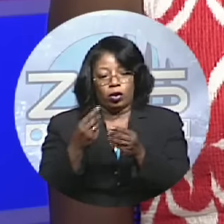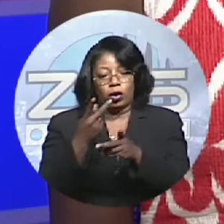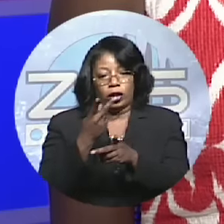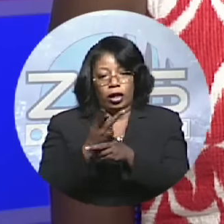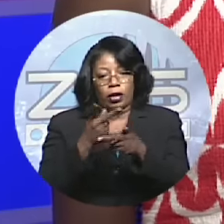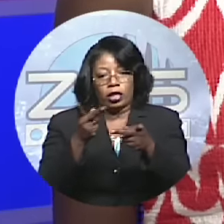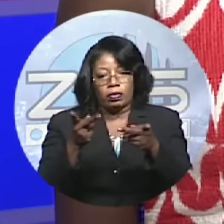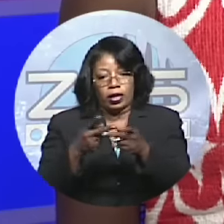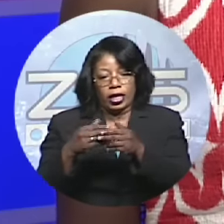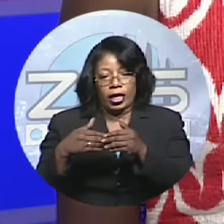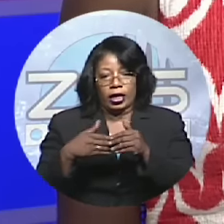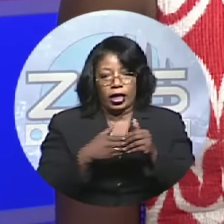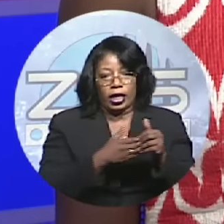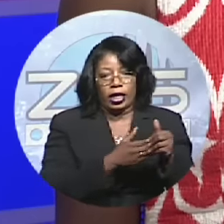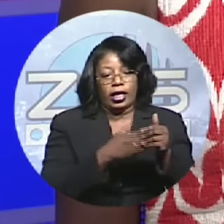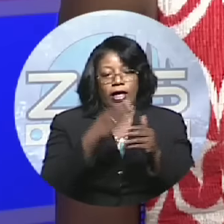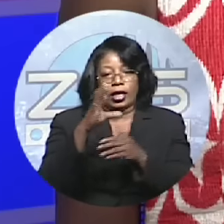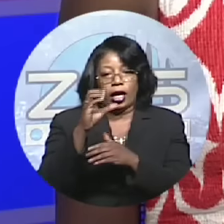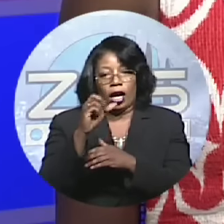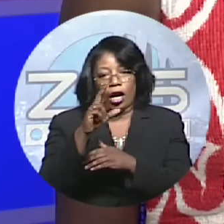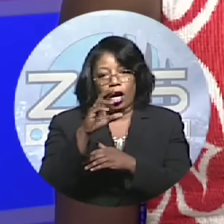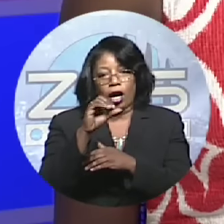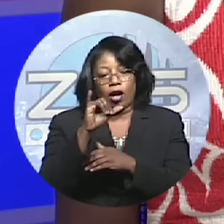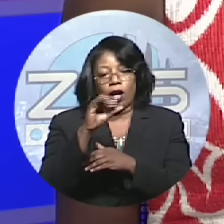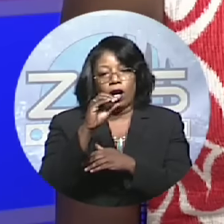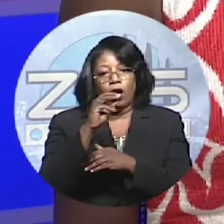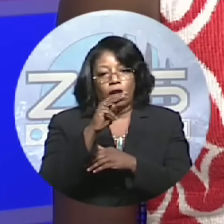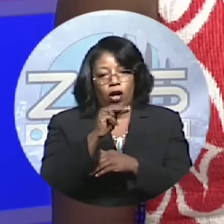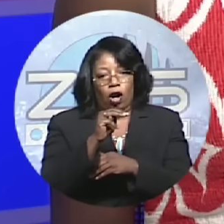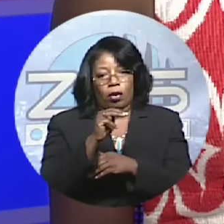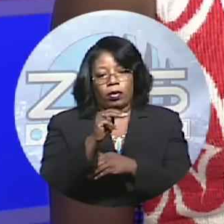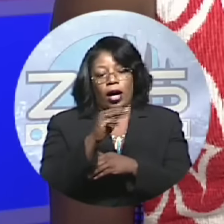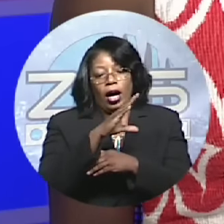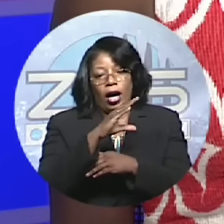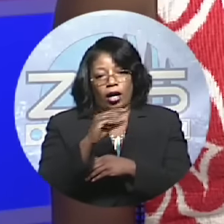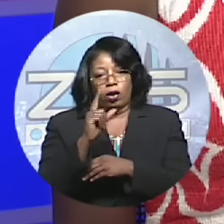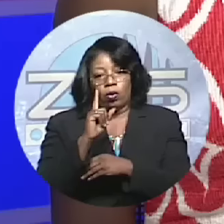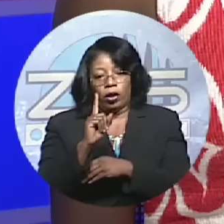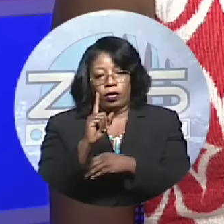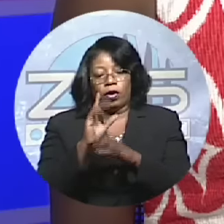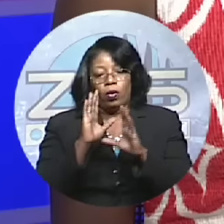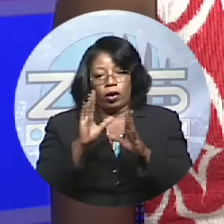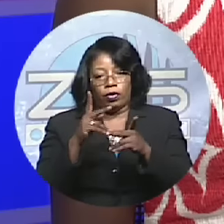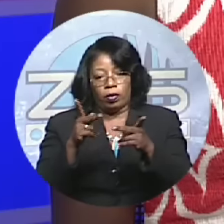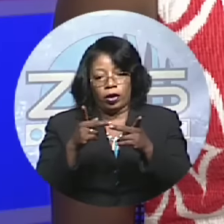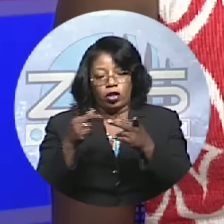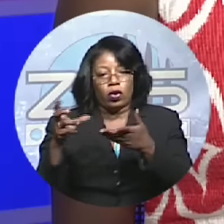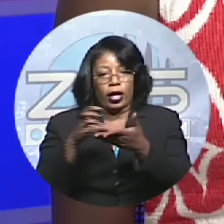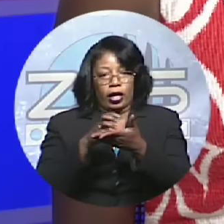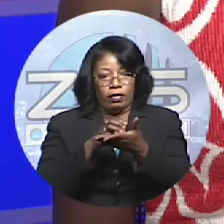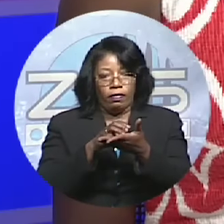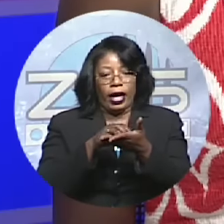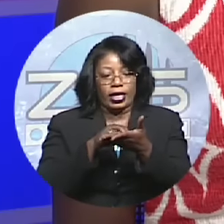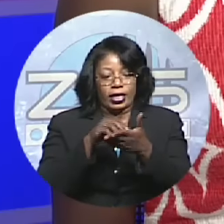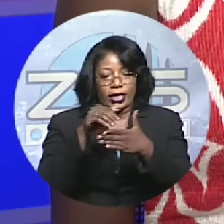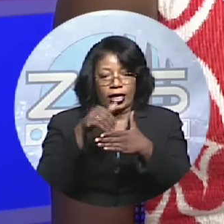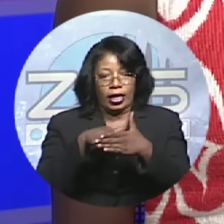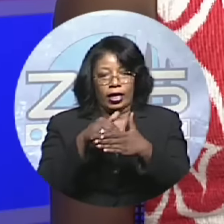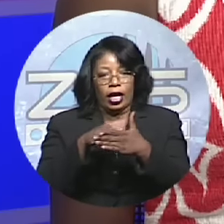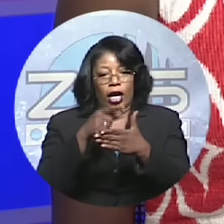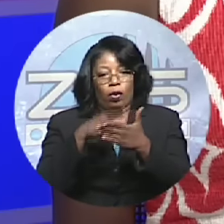as a leading CARICOM nation and one of the best places to invest. It's just one of the steps government has taken to help to bolster the